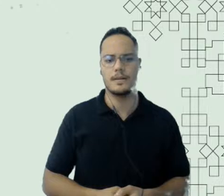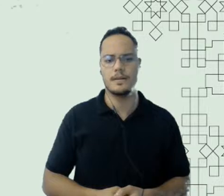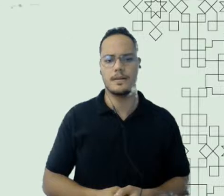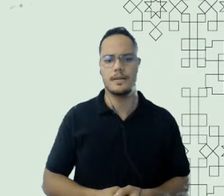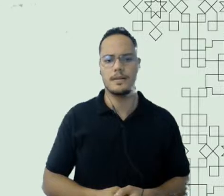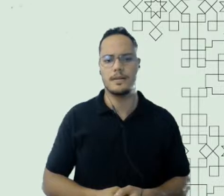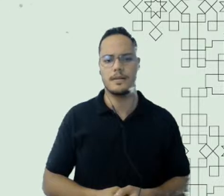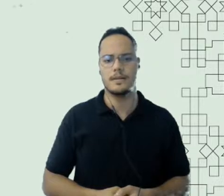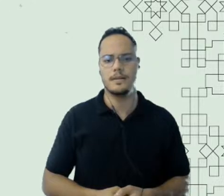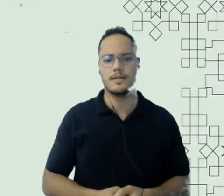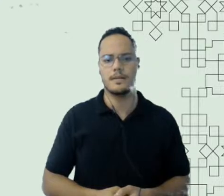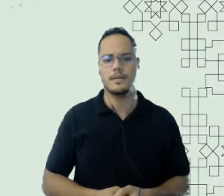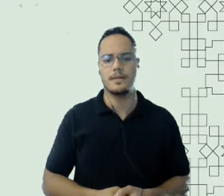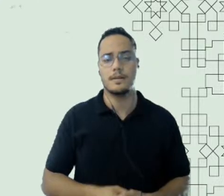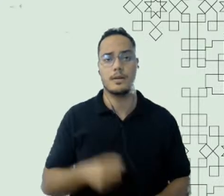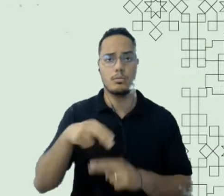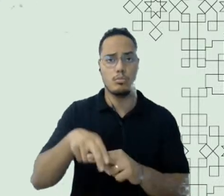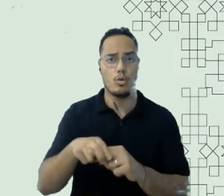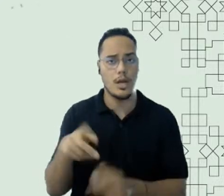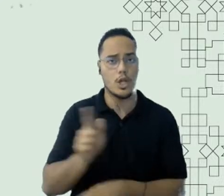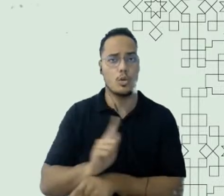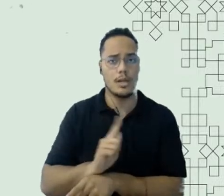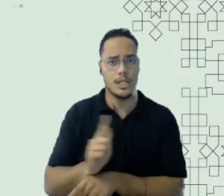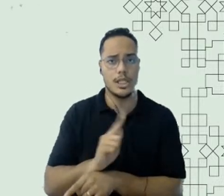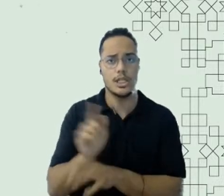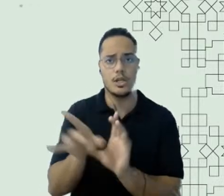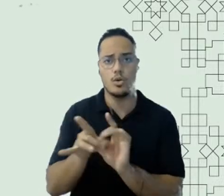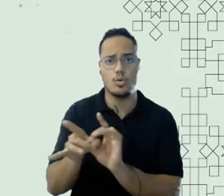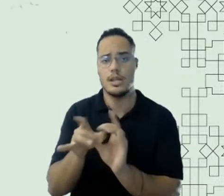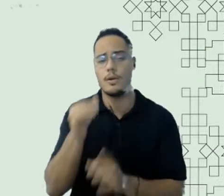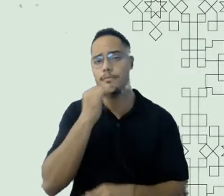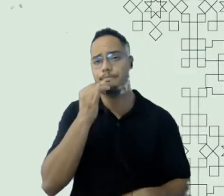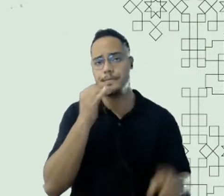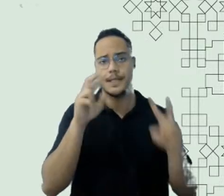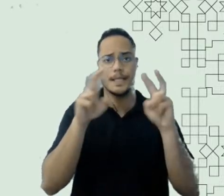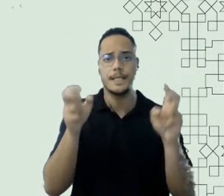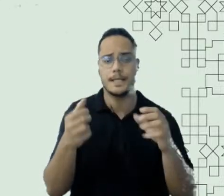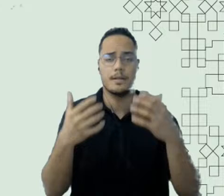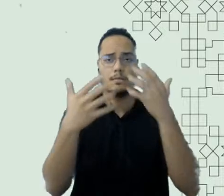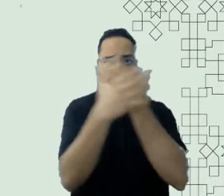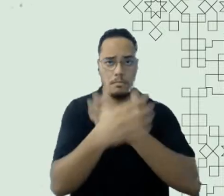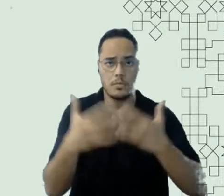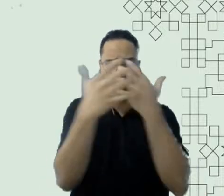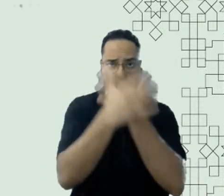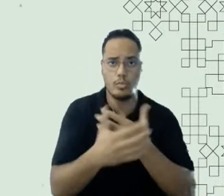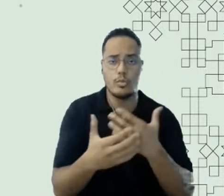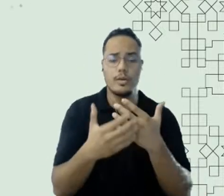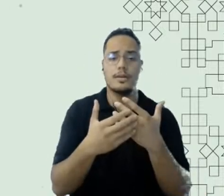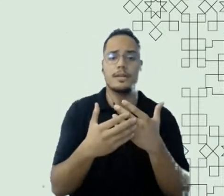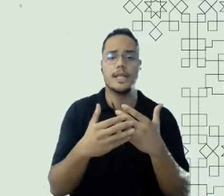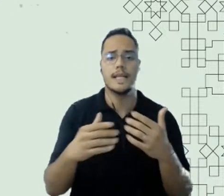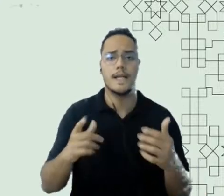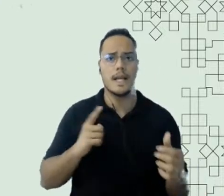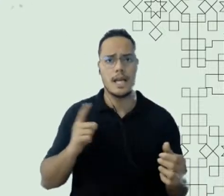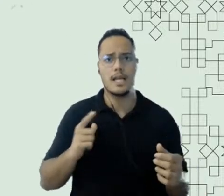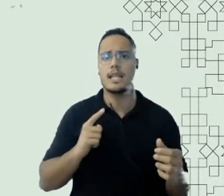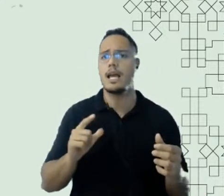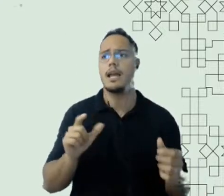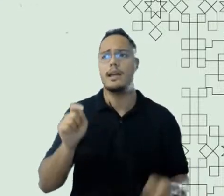instance, they are ready to license the whole repertoire, actually. Yeah, it's true, of course.